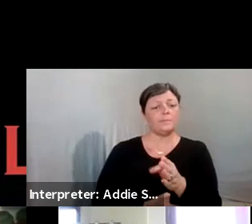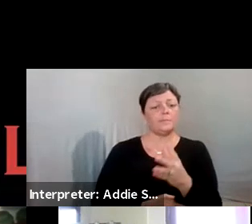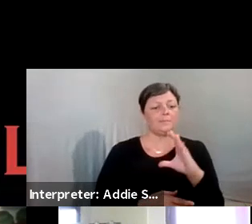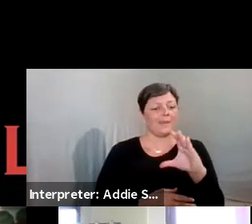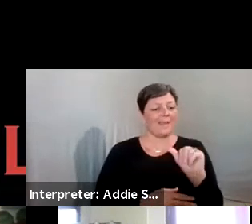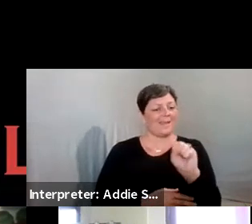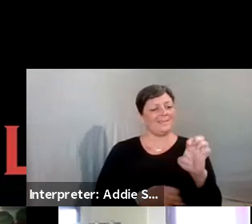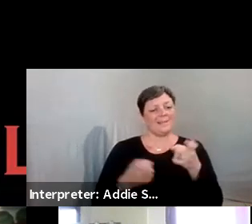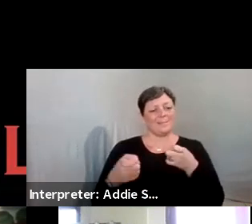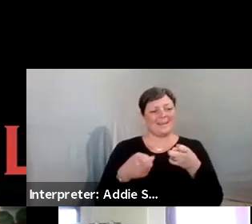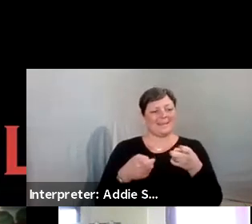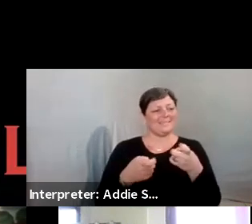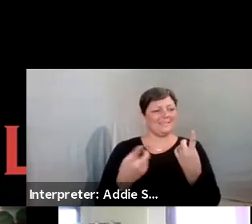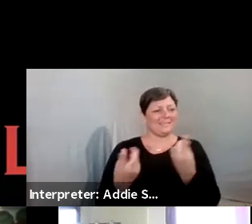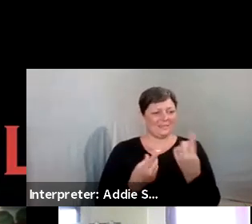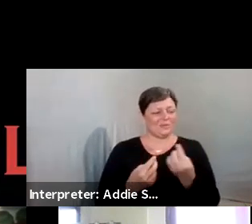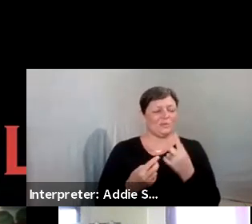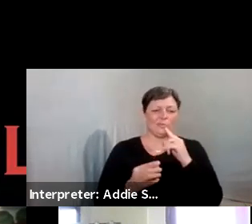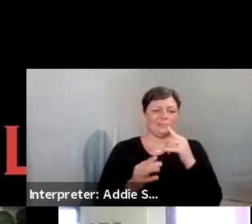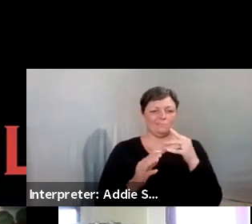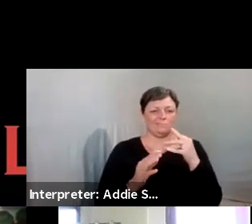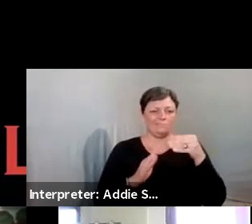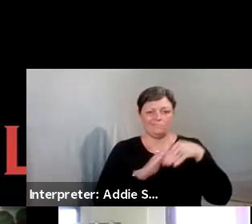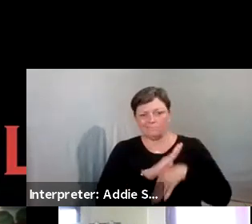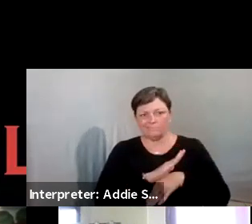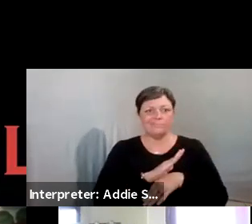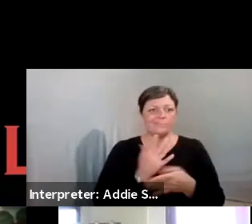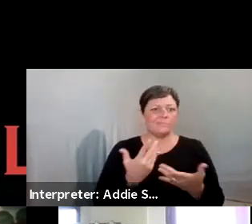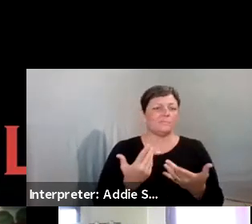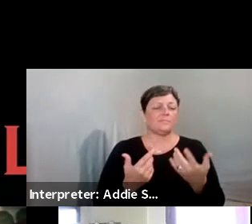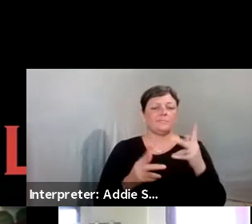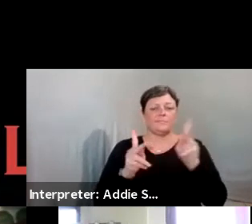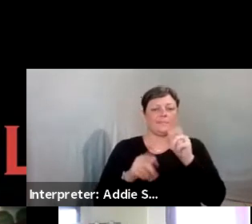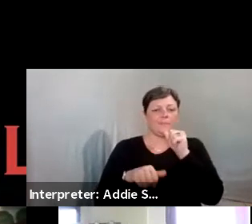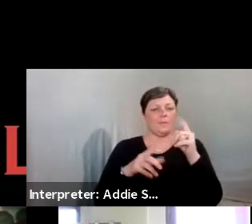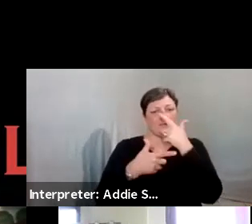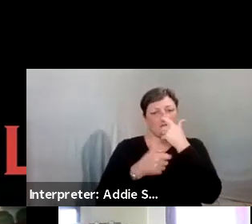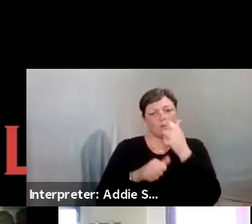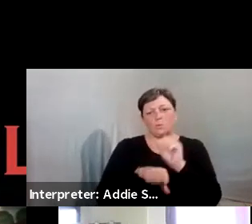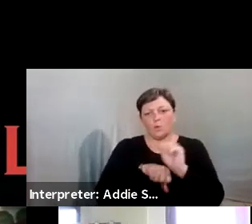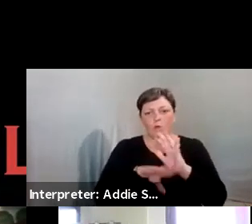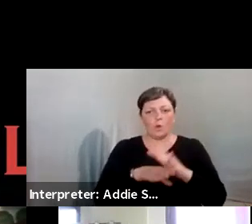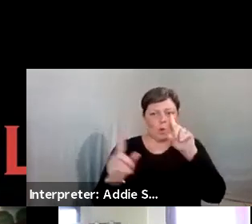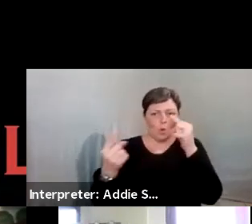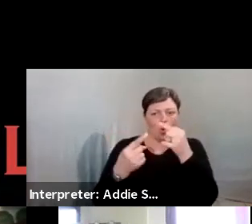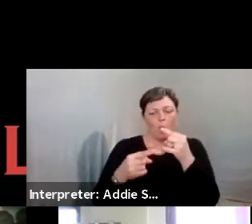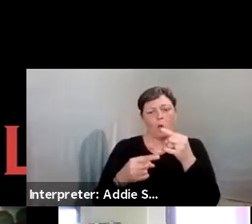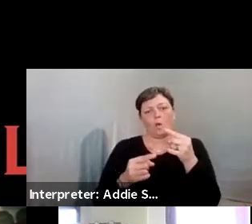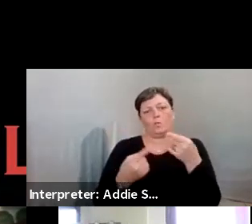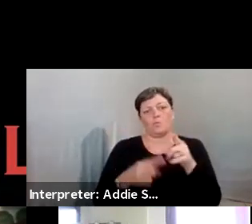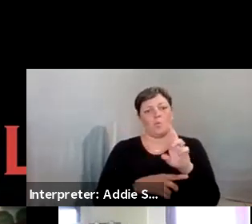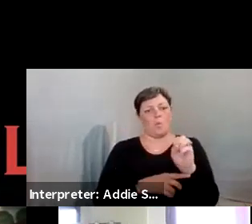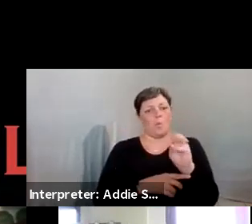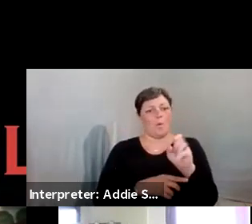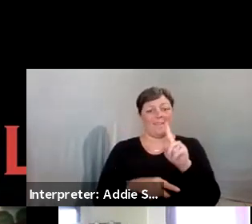case management types of activities have really declined. People aren't interested in working on goals as much remotely if they can't come in and